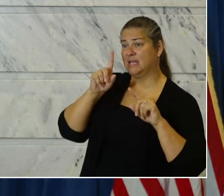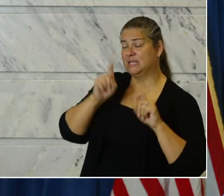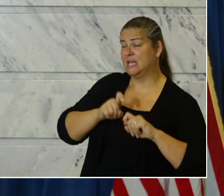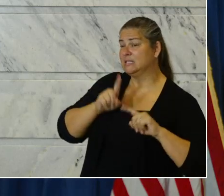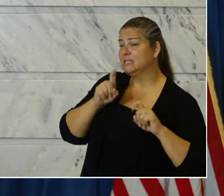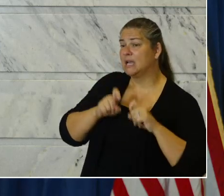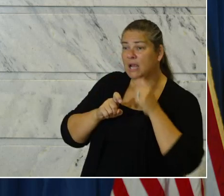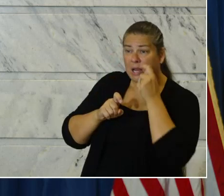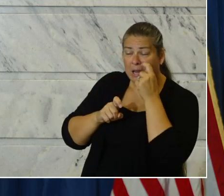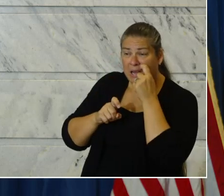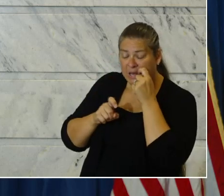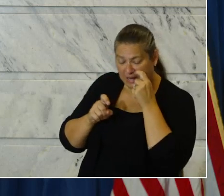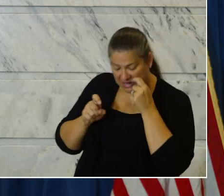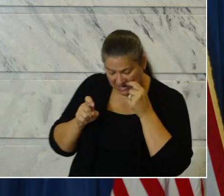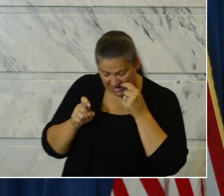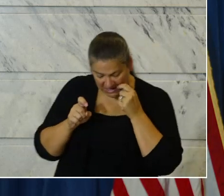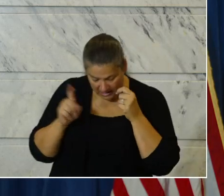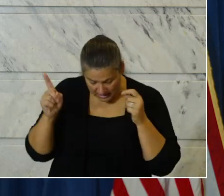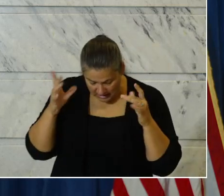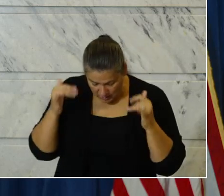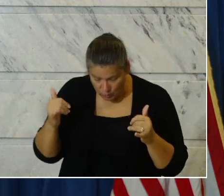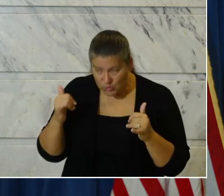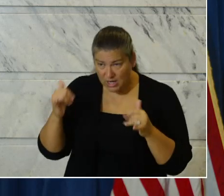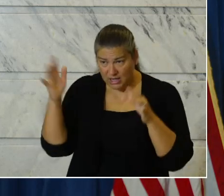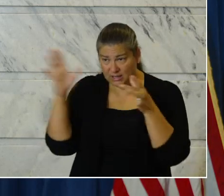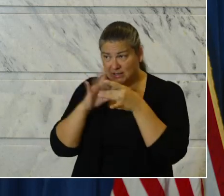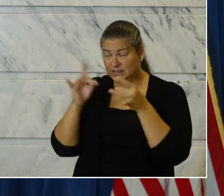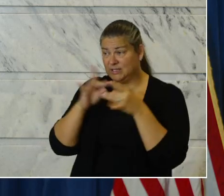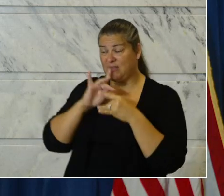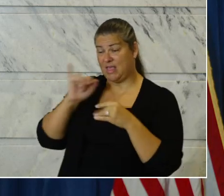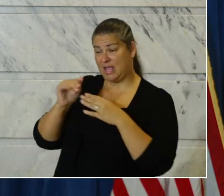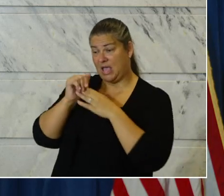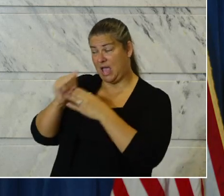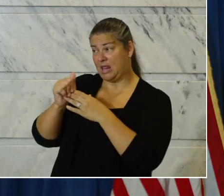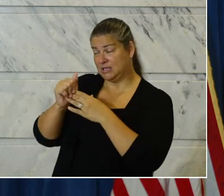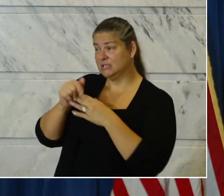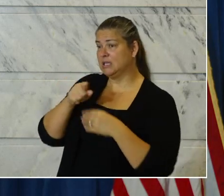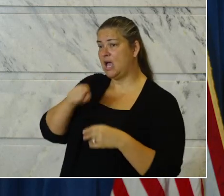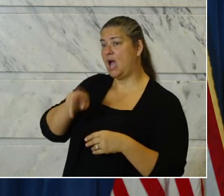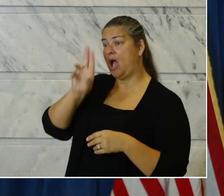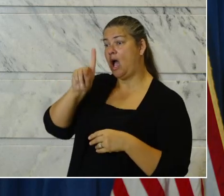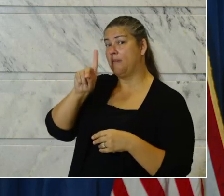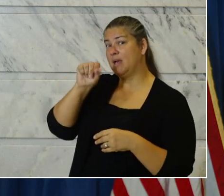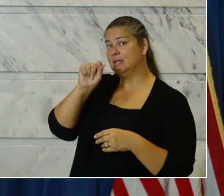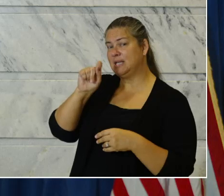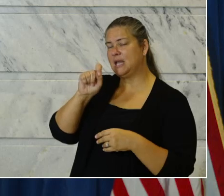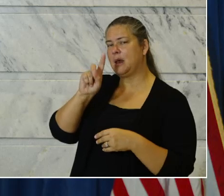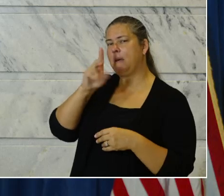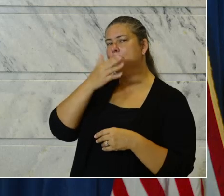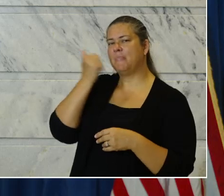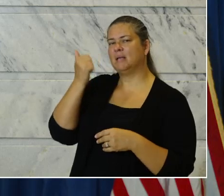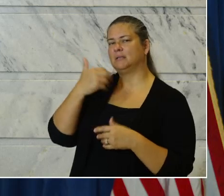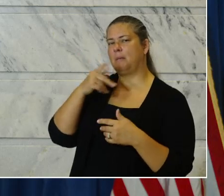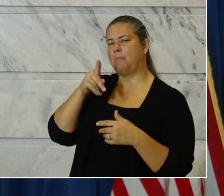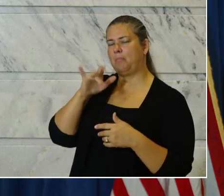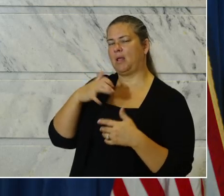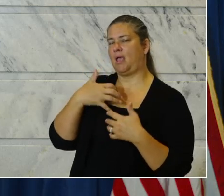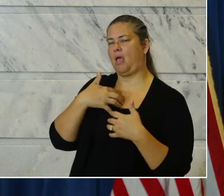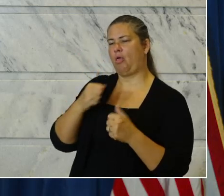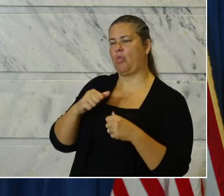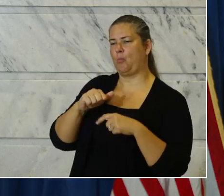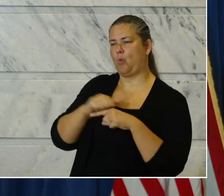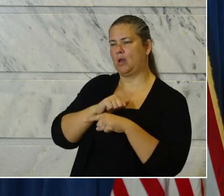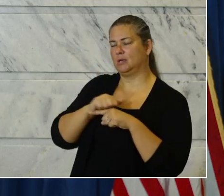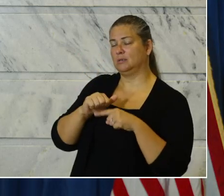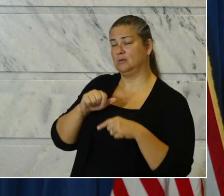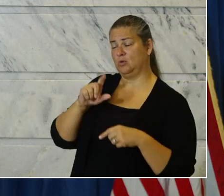czar, Director Rohr, who said today that this guidance has been updated to reflect current evidence and best public health practices.